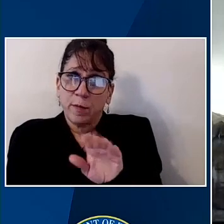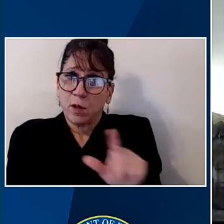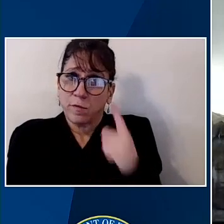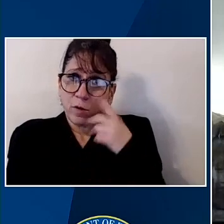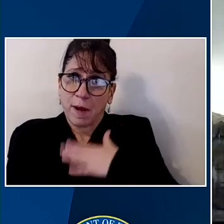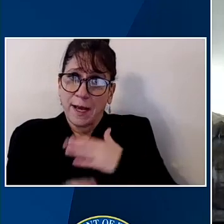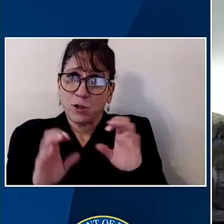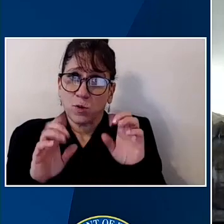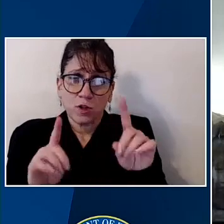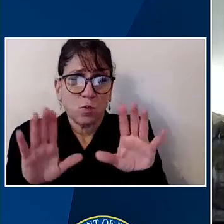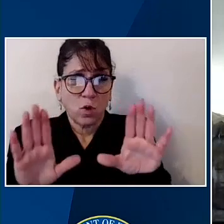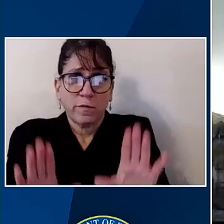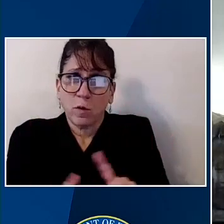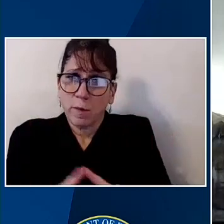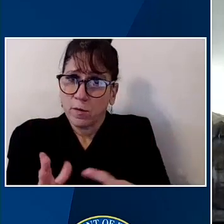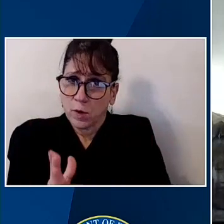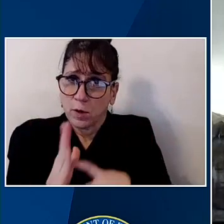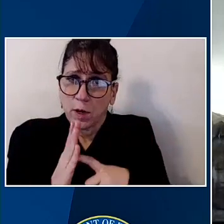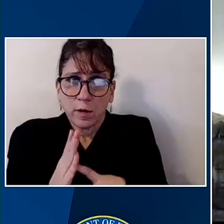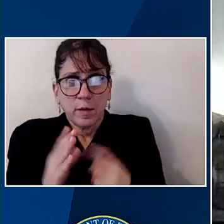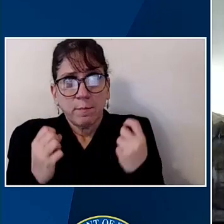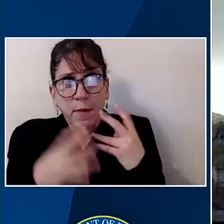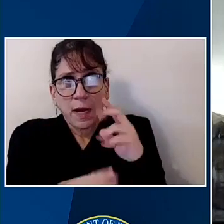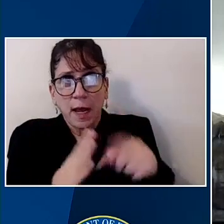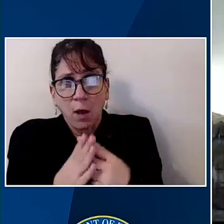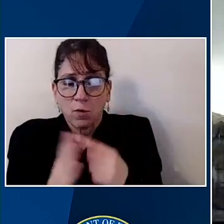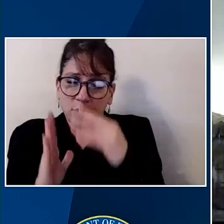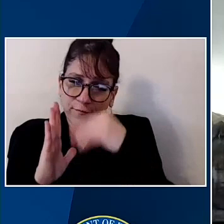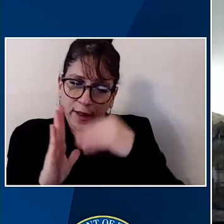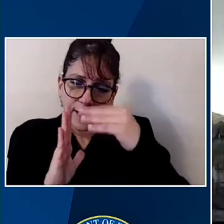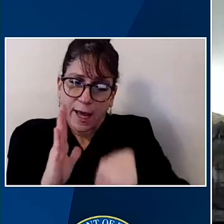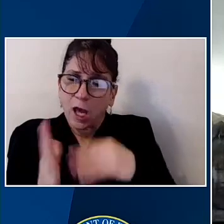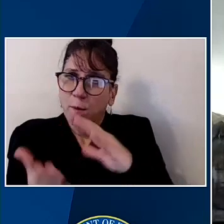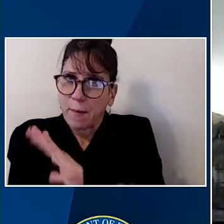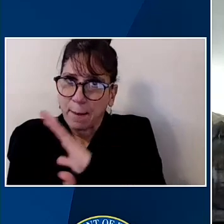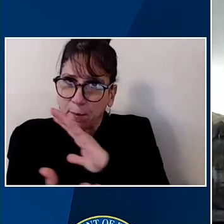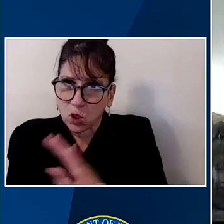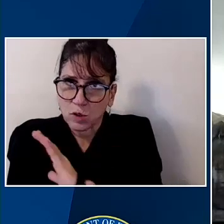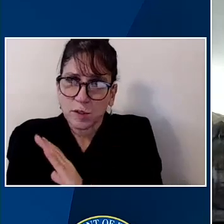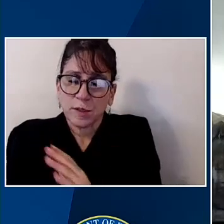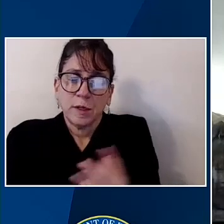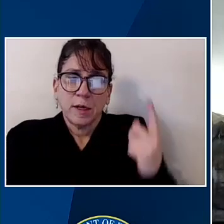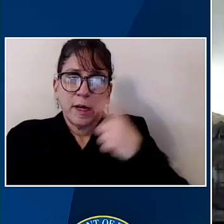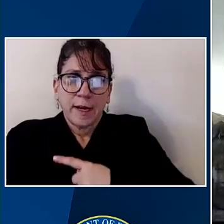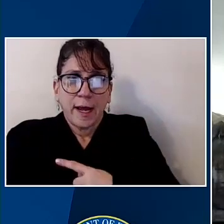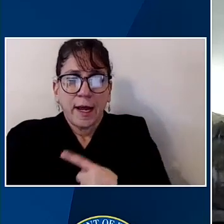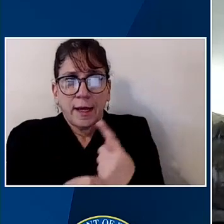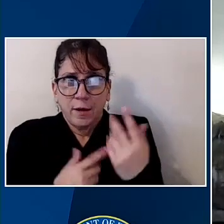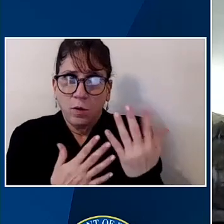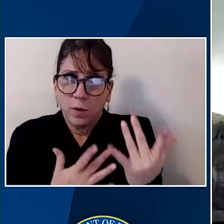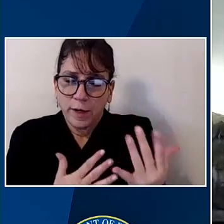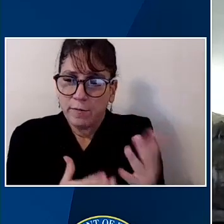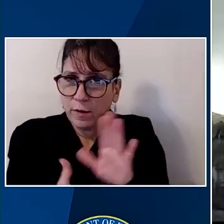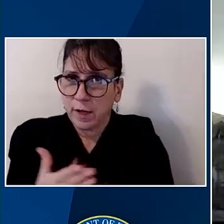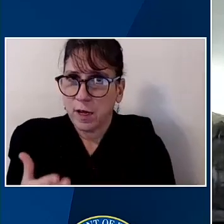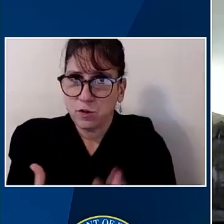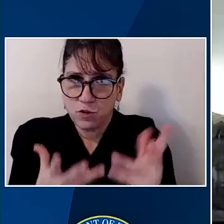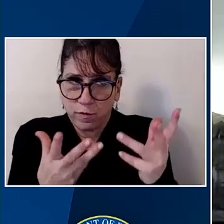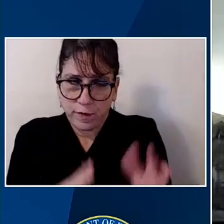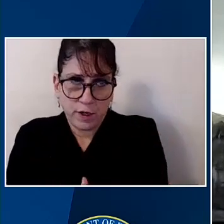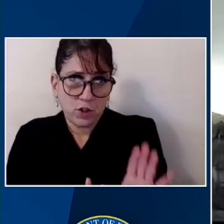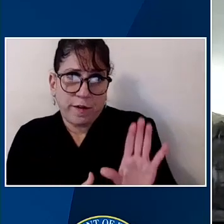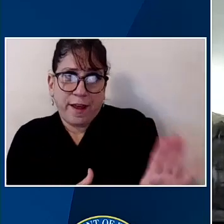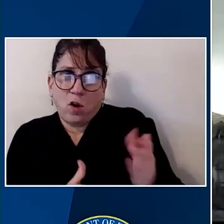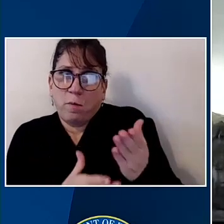However, it required me to spend hours doing paperwork, days waiting for the college to complete their part,